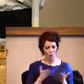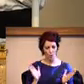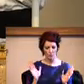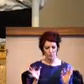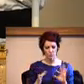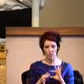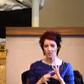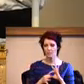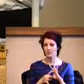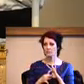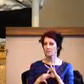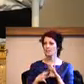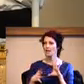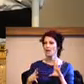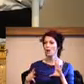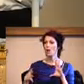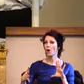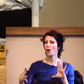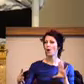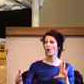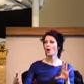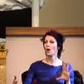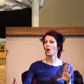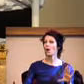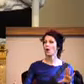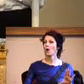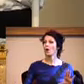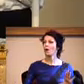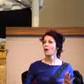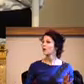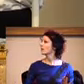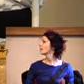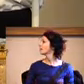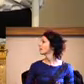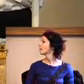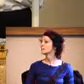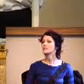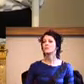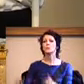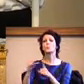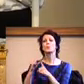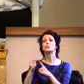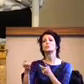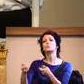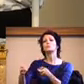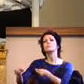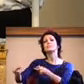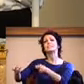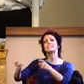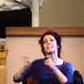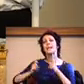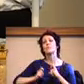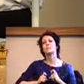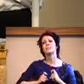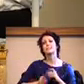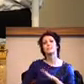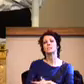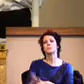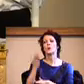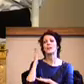go let it go were the words that you gave me this morning let